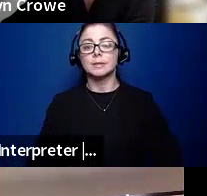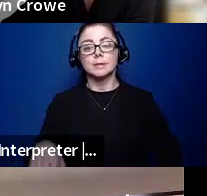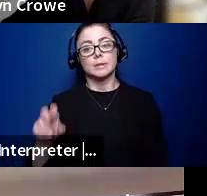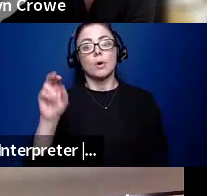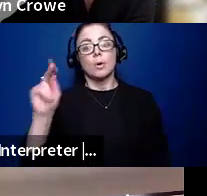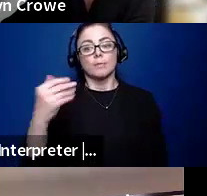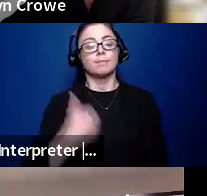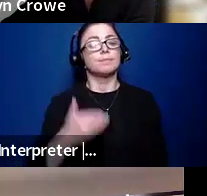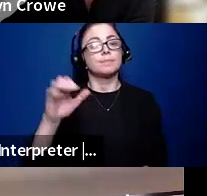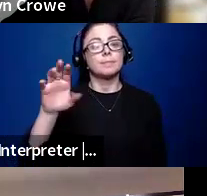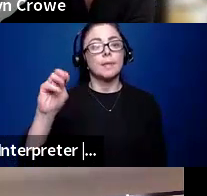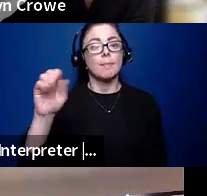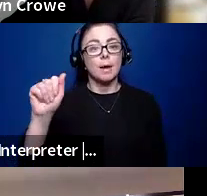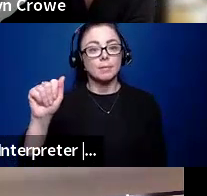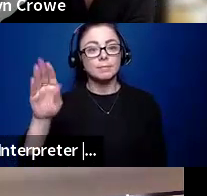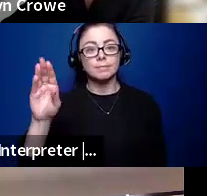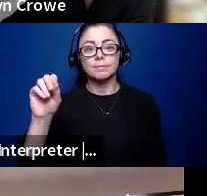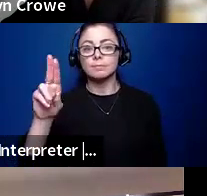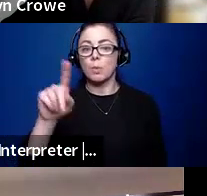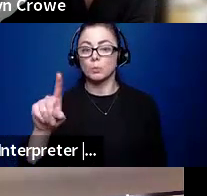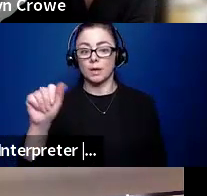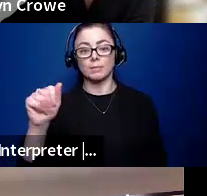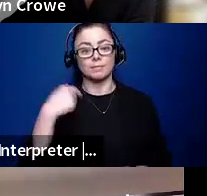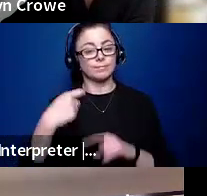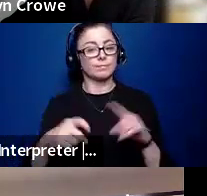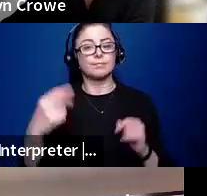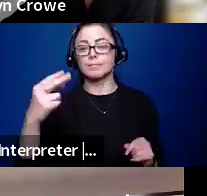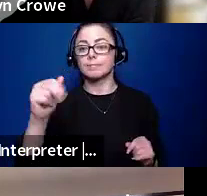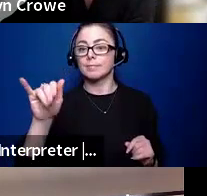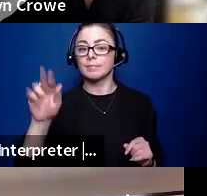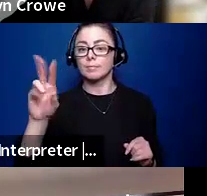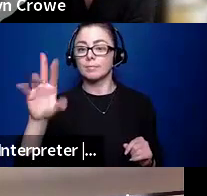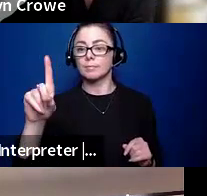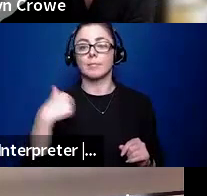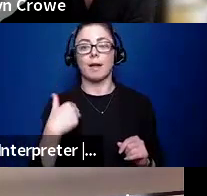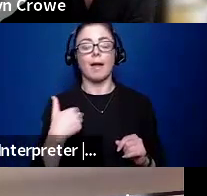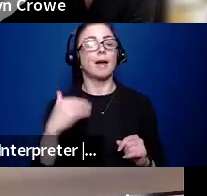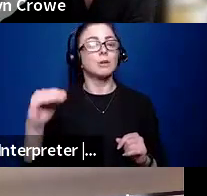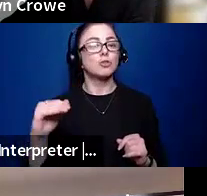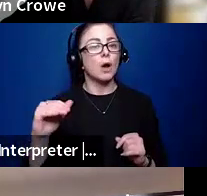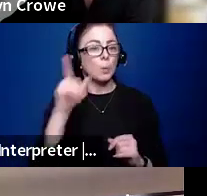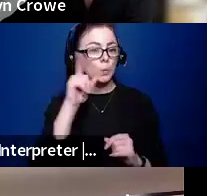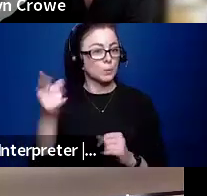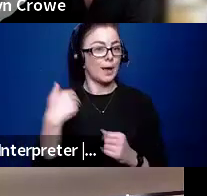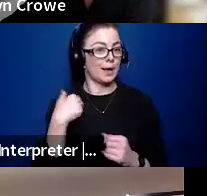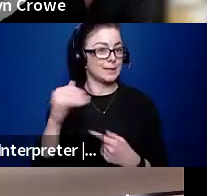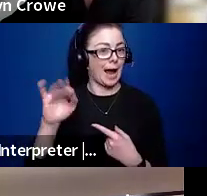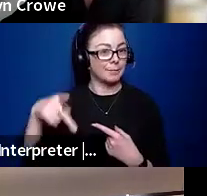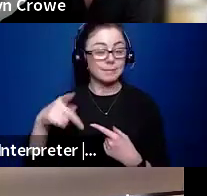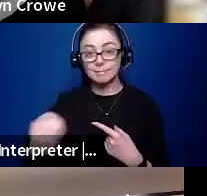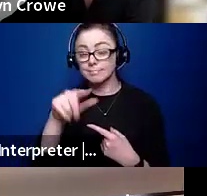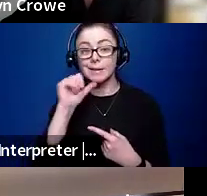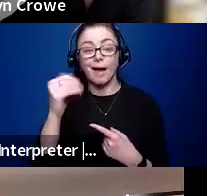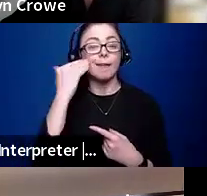name is Emma Boza, and I'm from Hawarden. I have a child on an IEP. For those not familiar with this term, it stands for